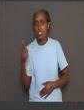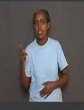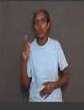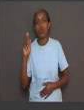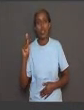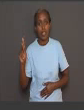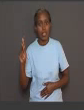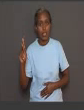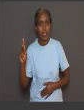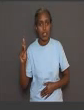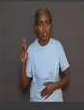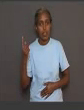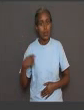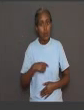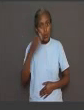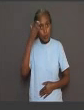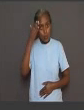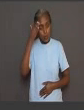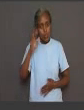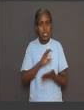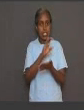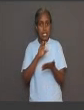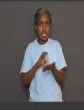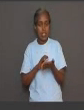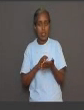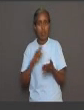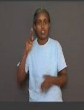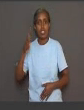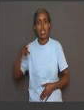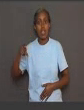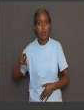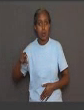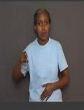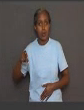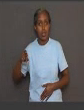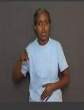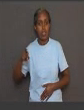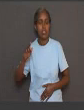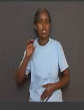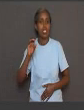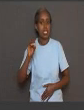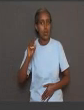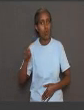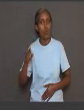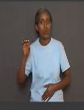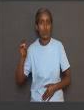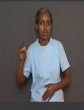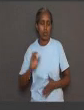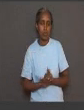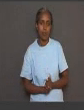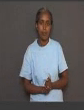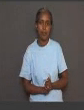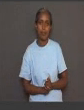k, we know that the center of the hyperbola is at 0, 0.